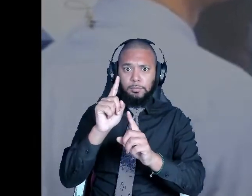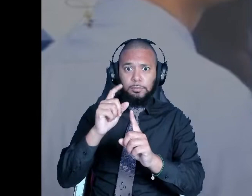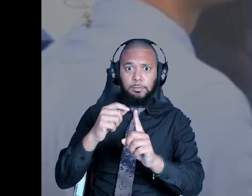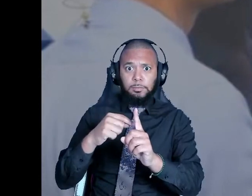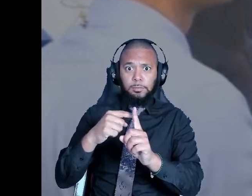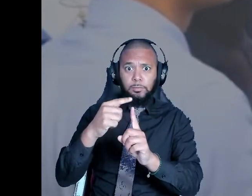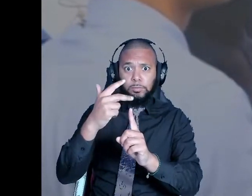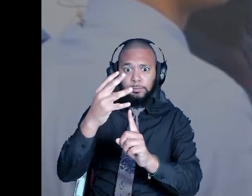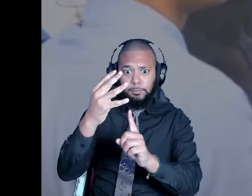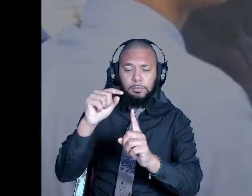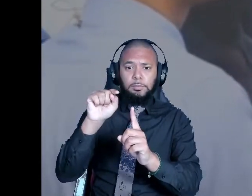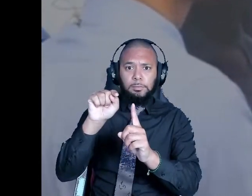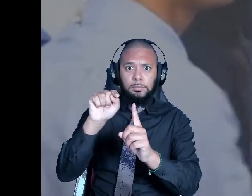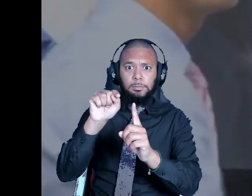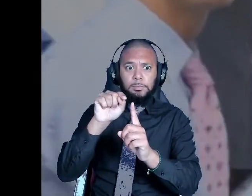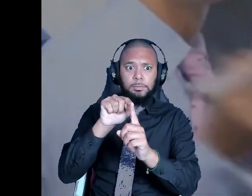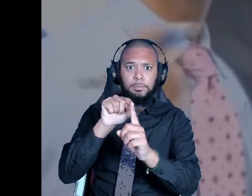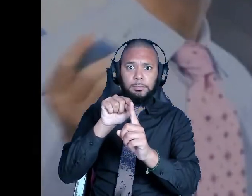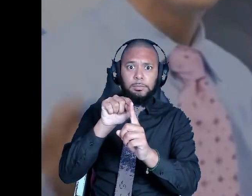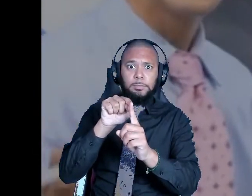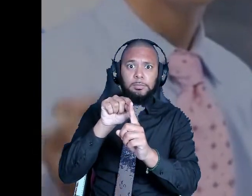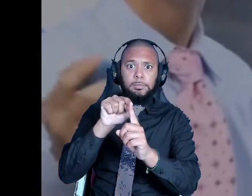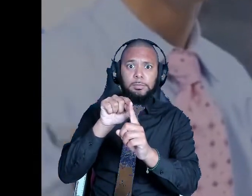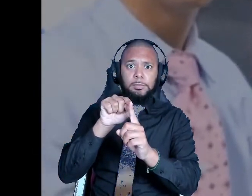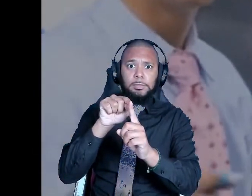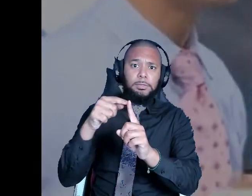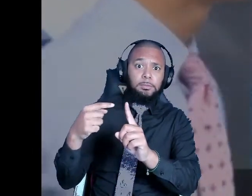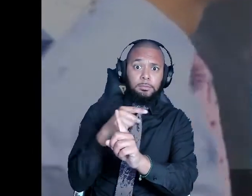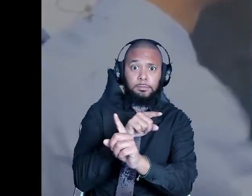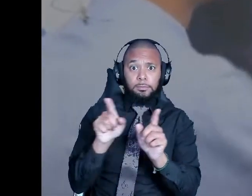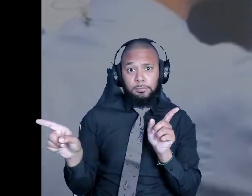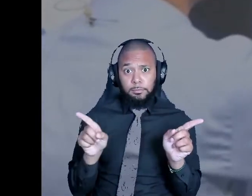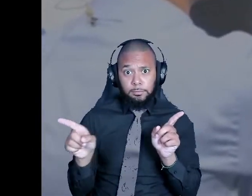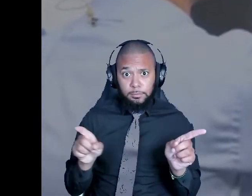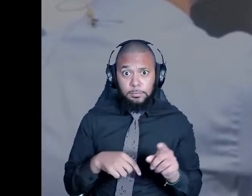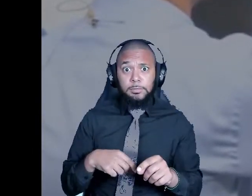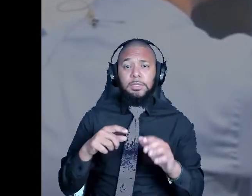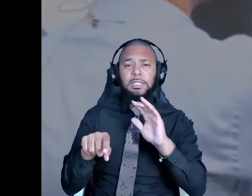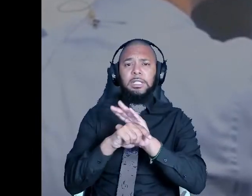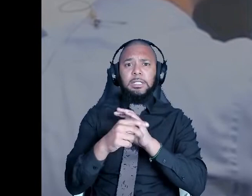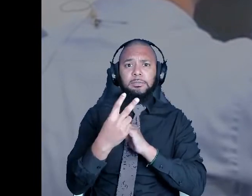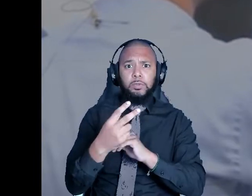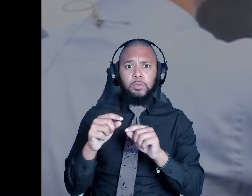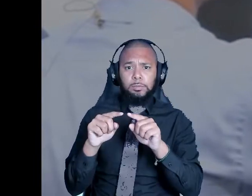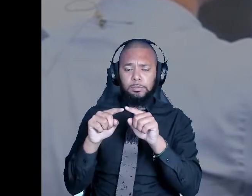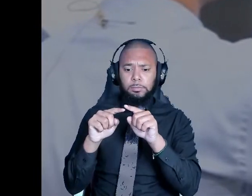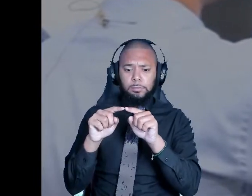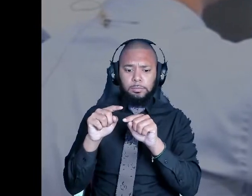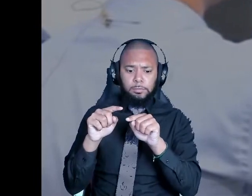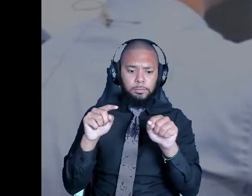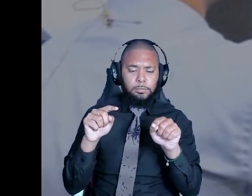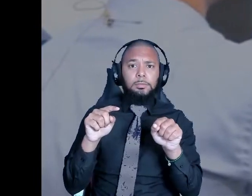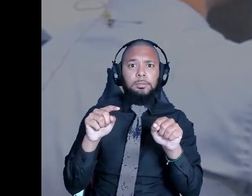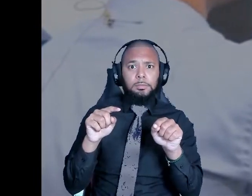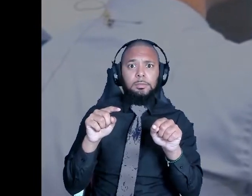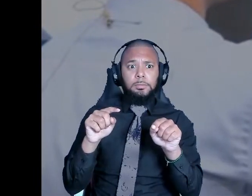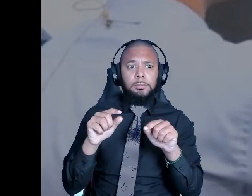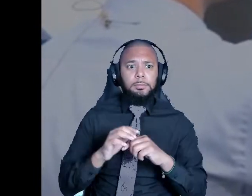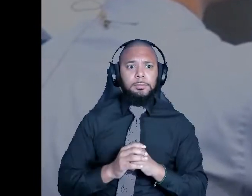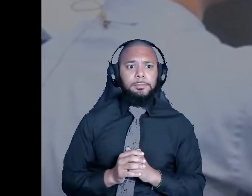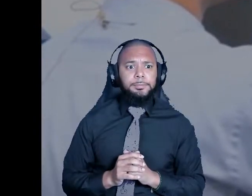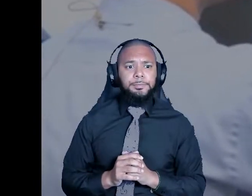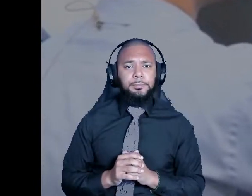There we go. And then the slope is negative 2. So we go down 1, 2, over